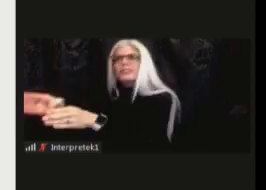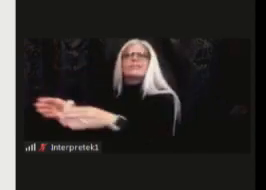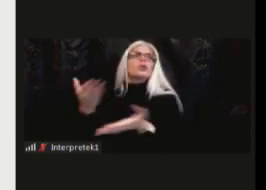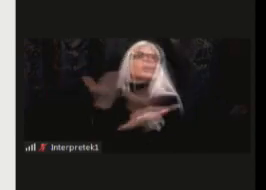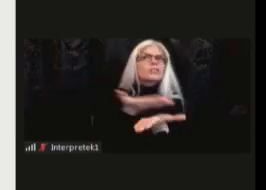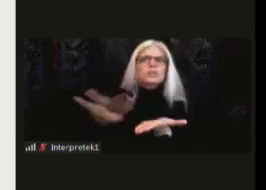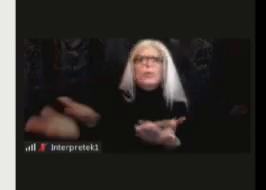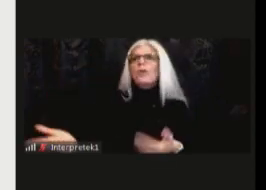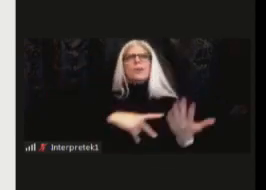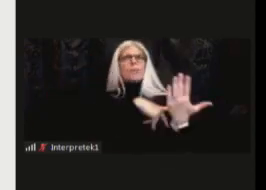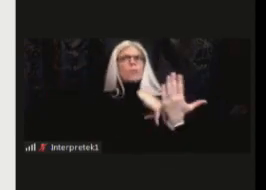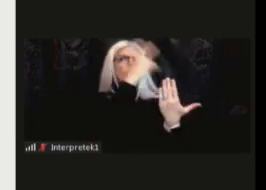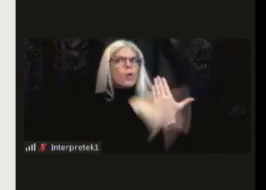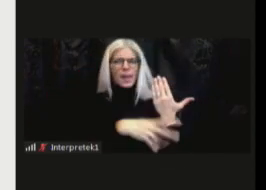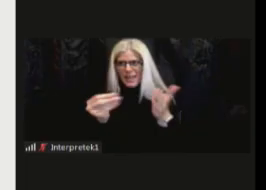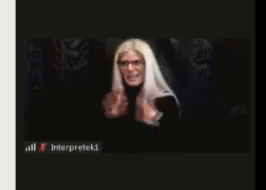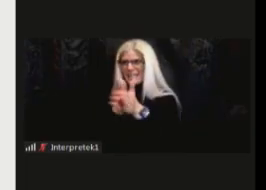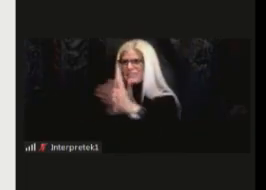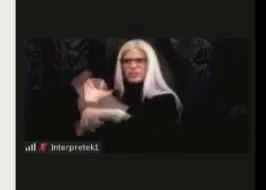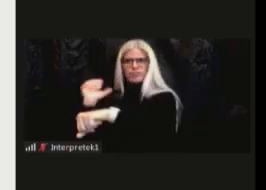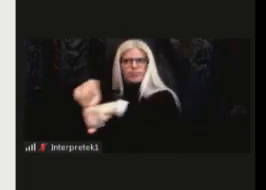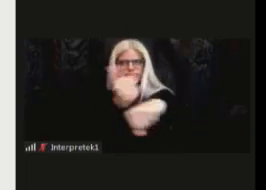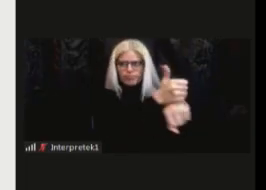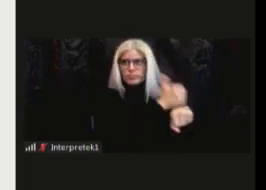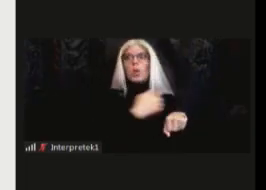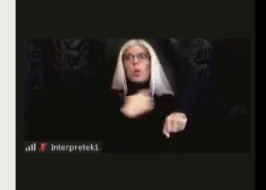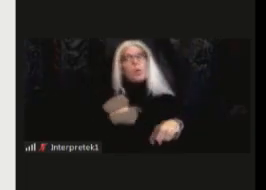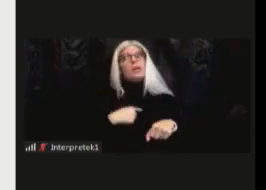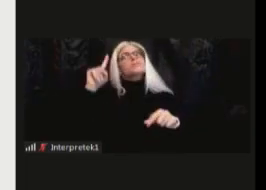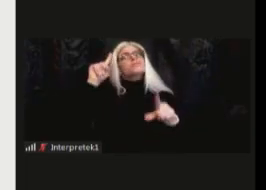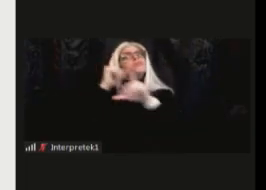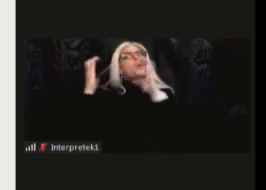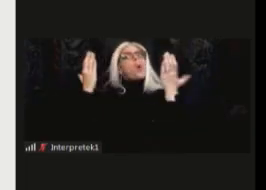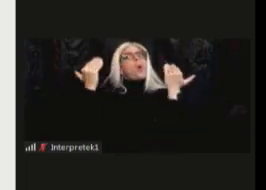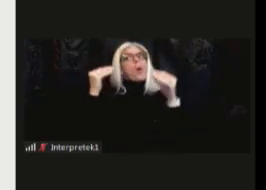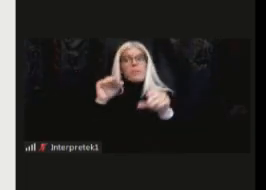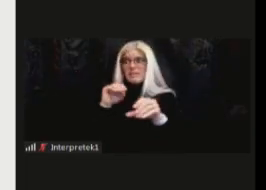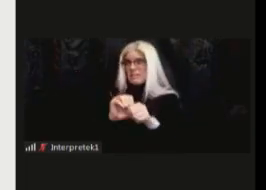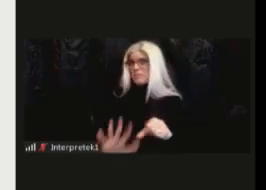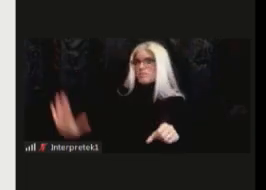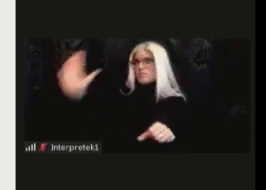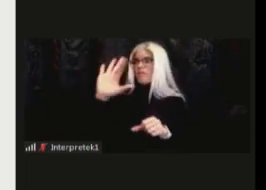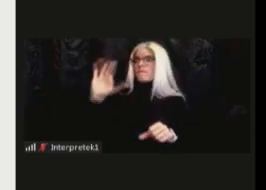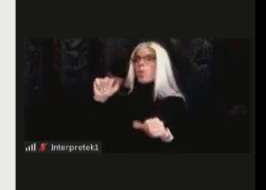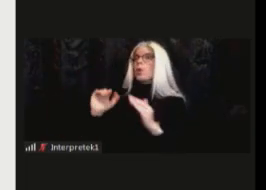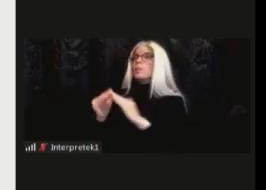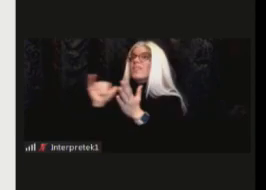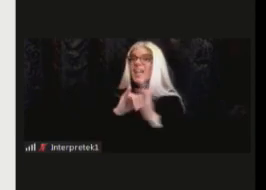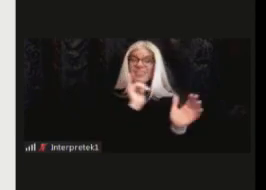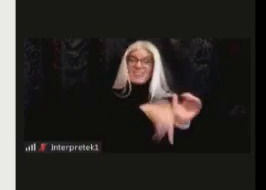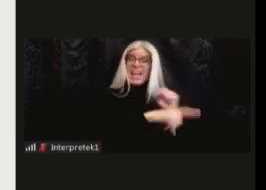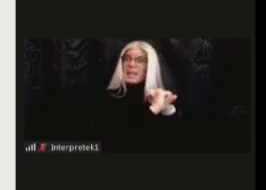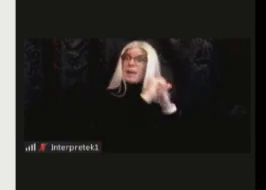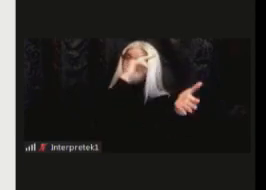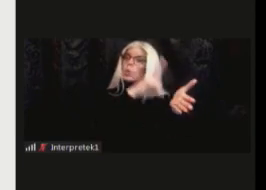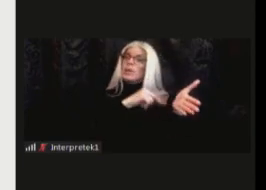initiatives. And lastly, we hope, like in many communities in Florida, that the Campaign for Grade Level Reading can grow to be a hub of resource